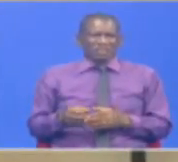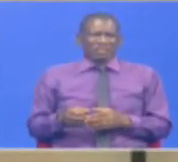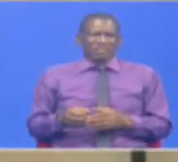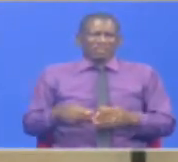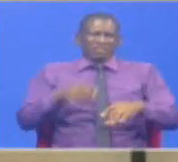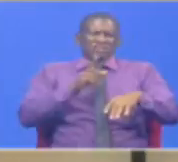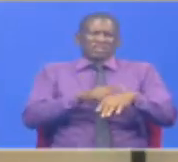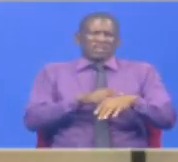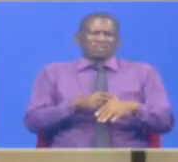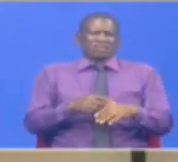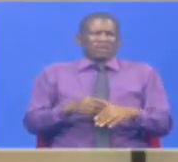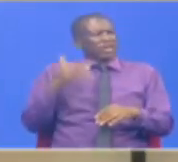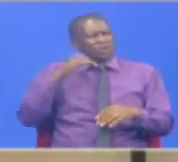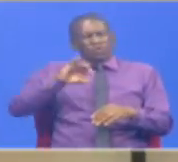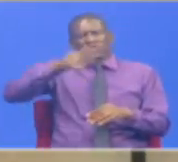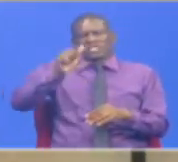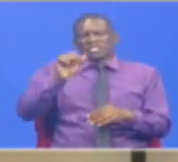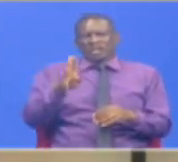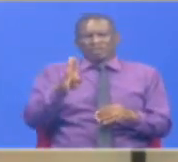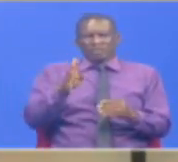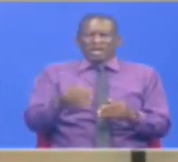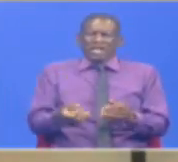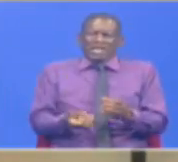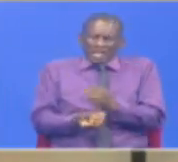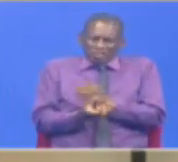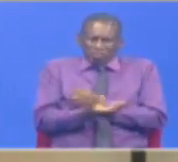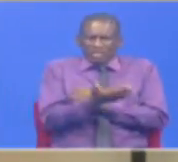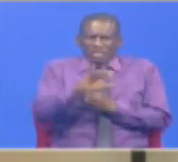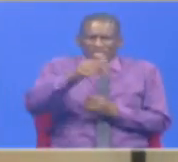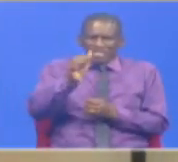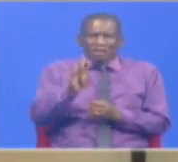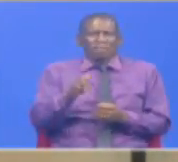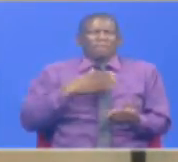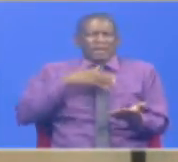and forwarded my case to them, they told me that